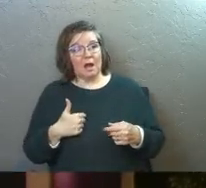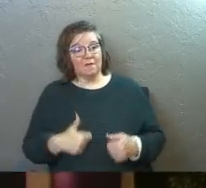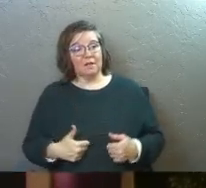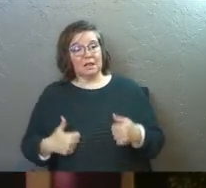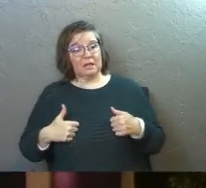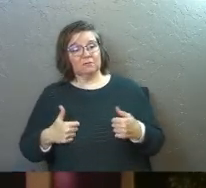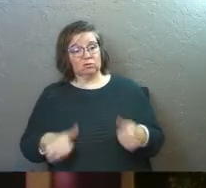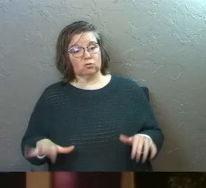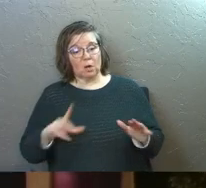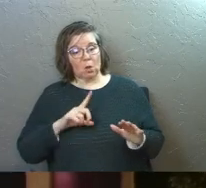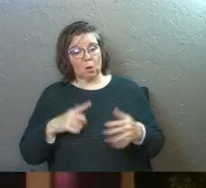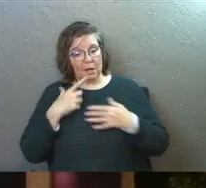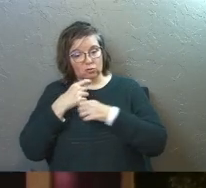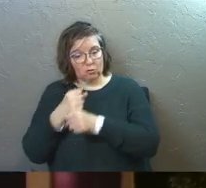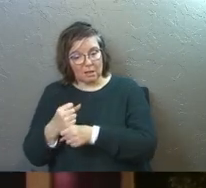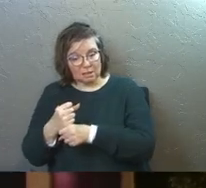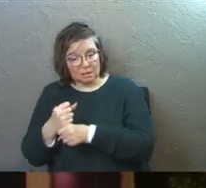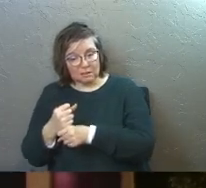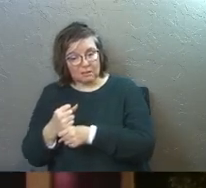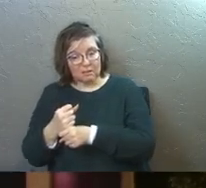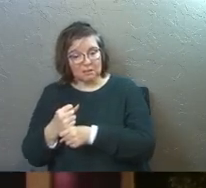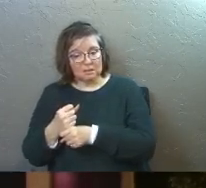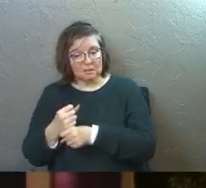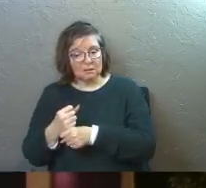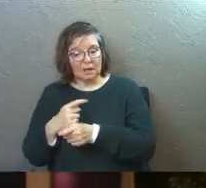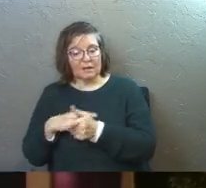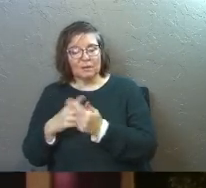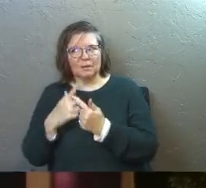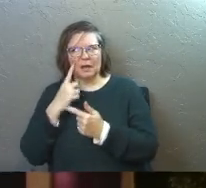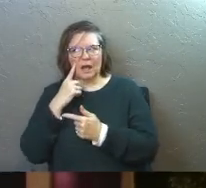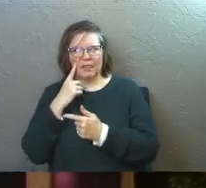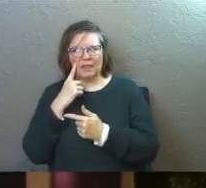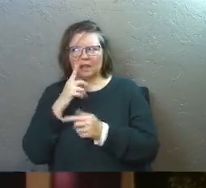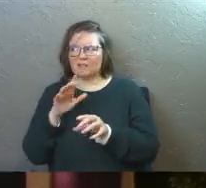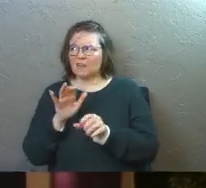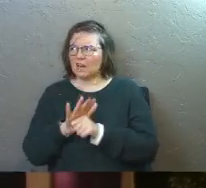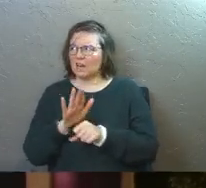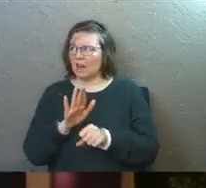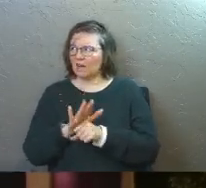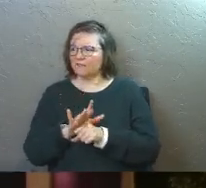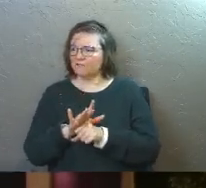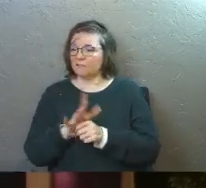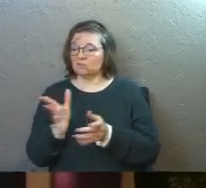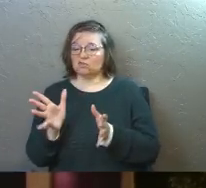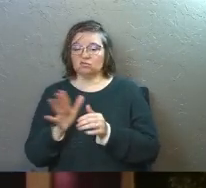I've lived life and I've surrendered to the Lord and I trust the Lord. But we go so far to say, I think I've done enough, actually.